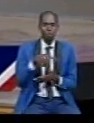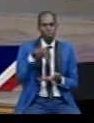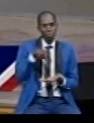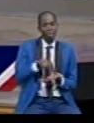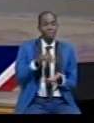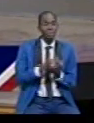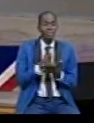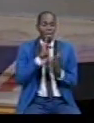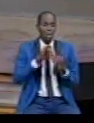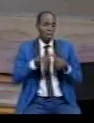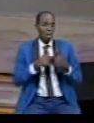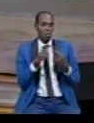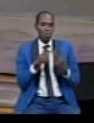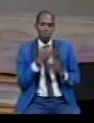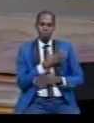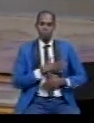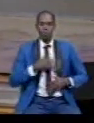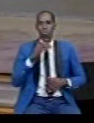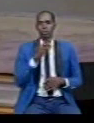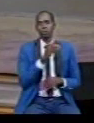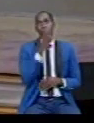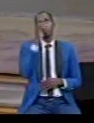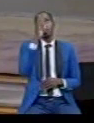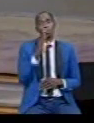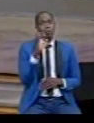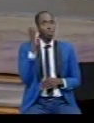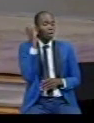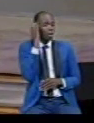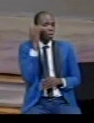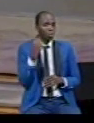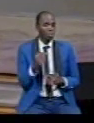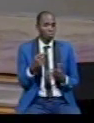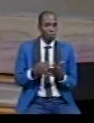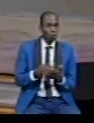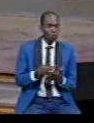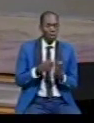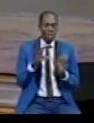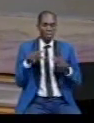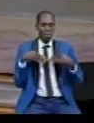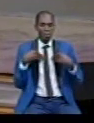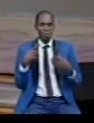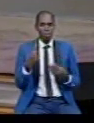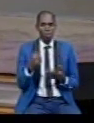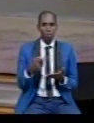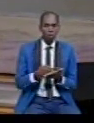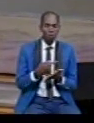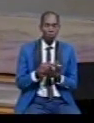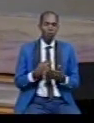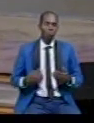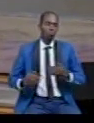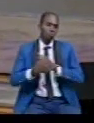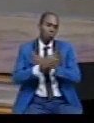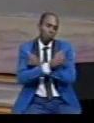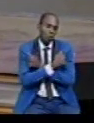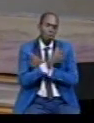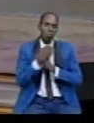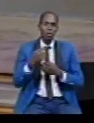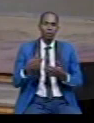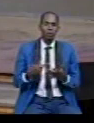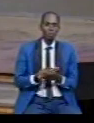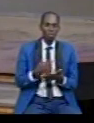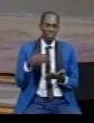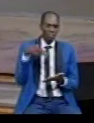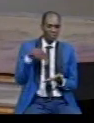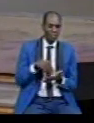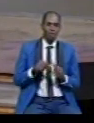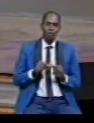please God. We hear the gospel, accept the gospel, embrace the gospel, stand in the